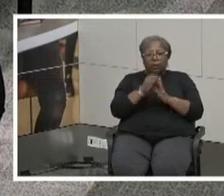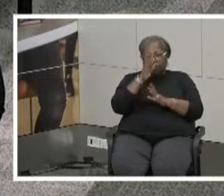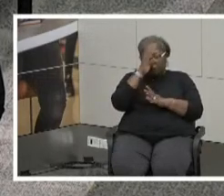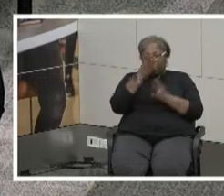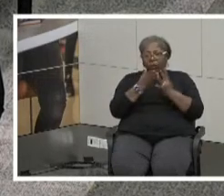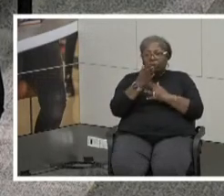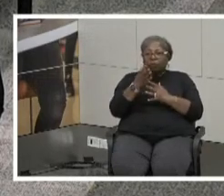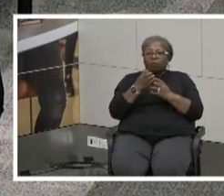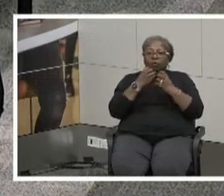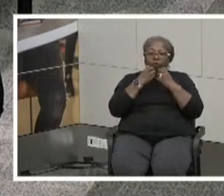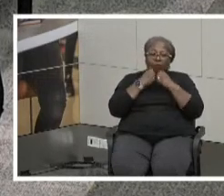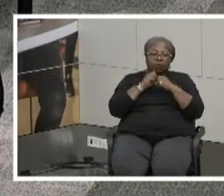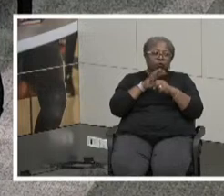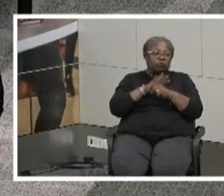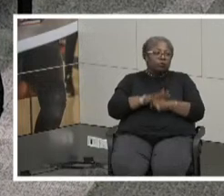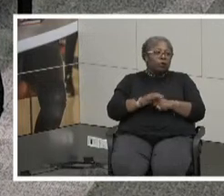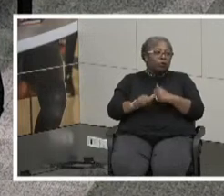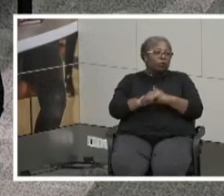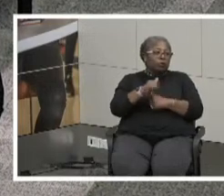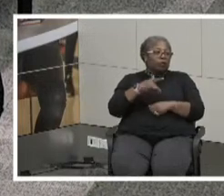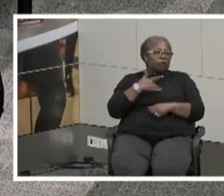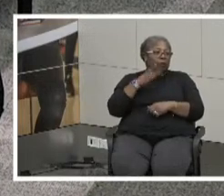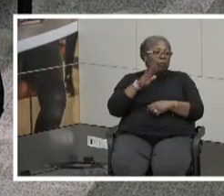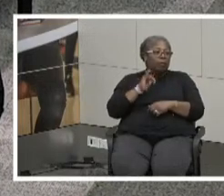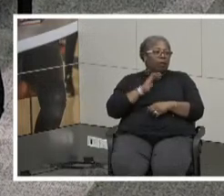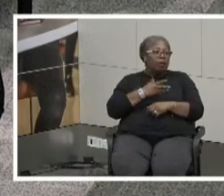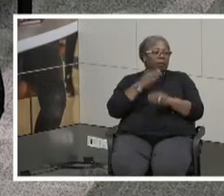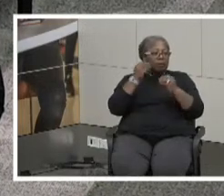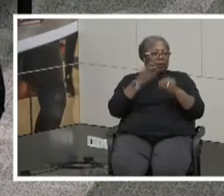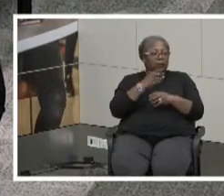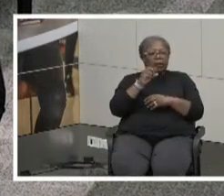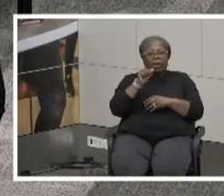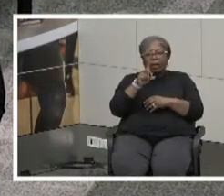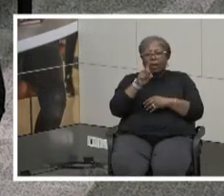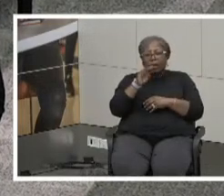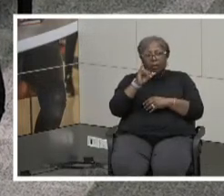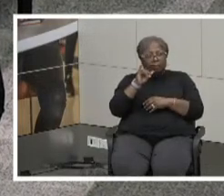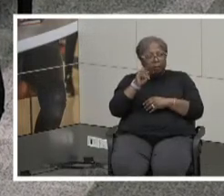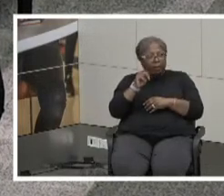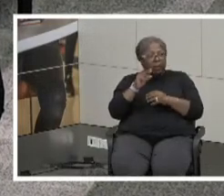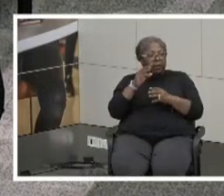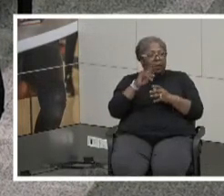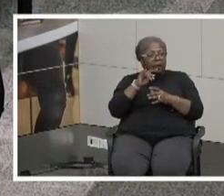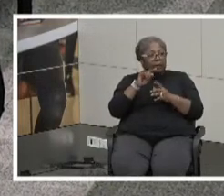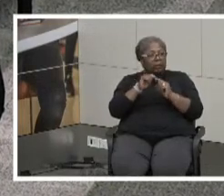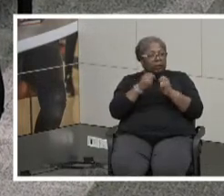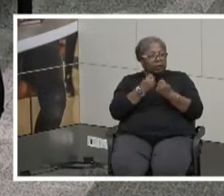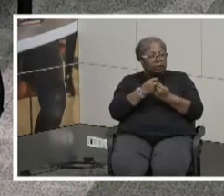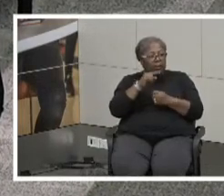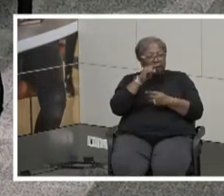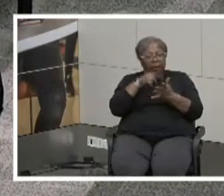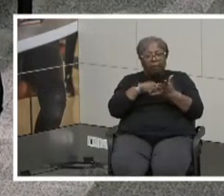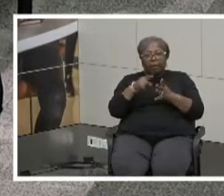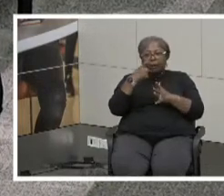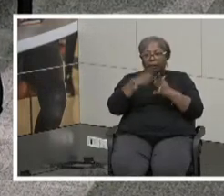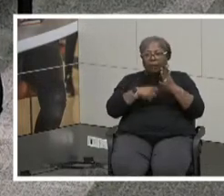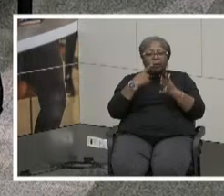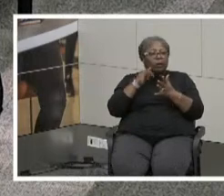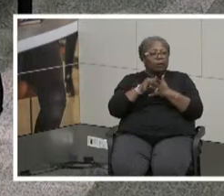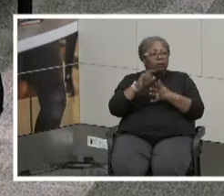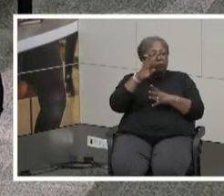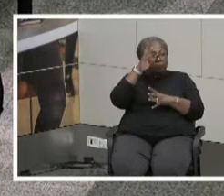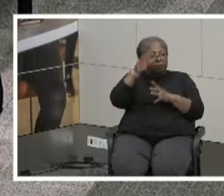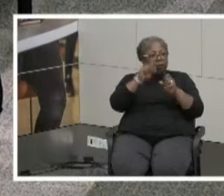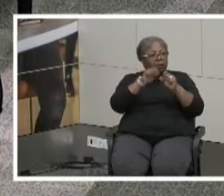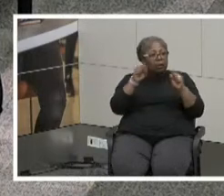the pressure stress and threats felt by our teachers and admin teams our kids pay the price for this you've created a system that puts the